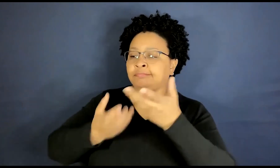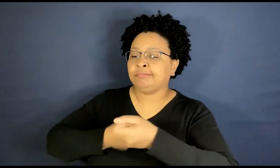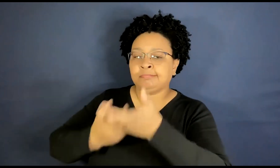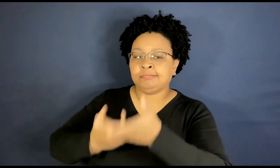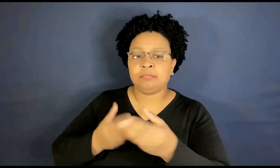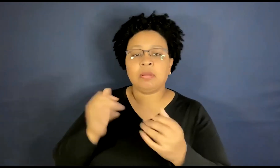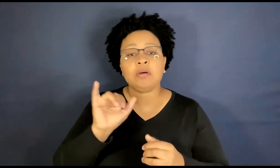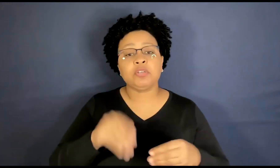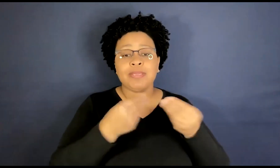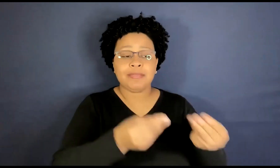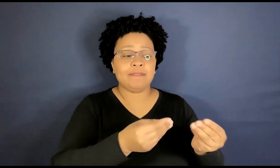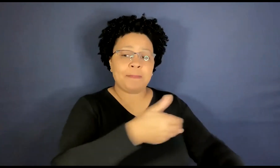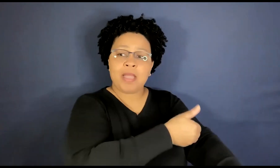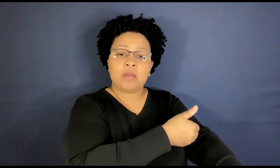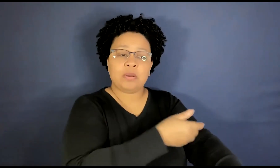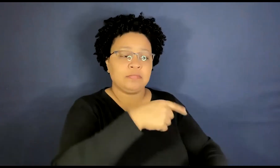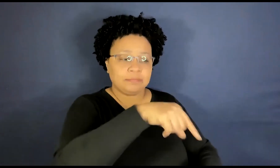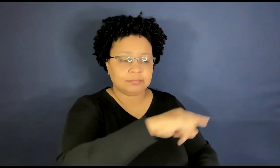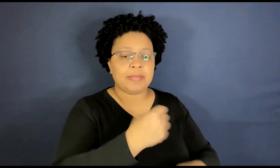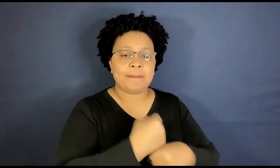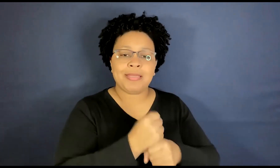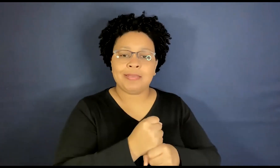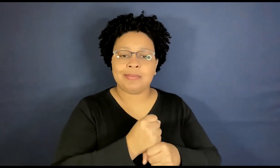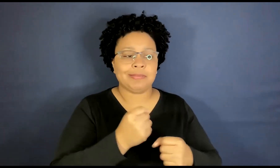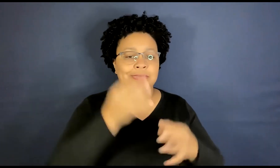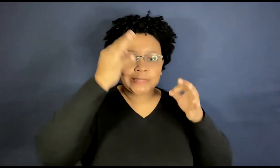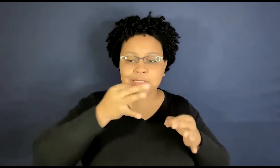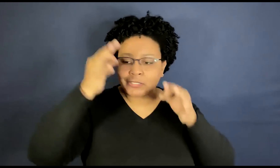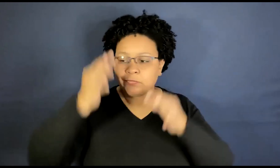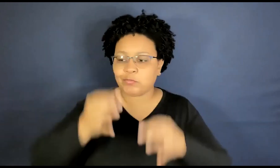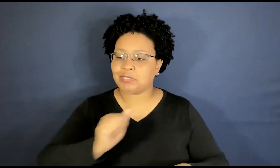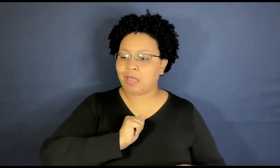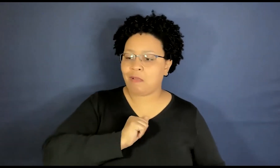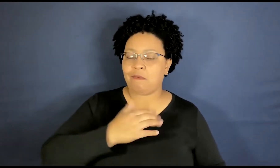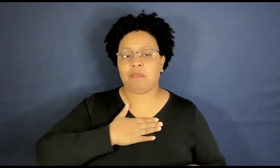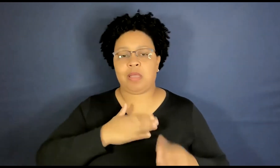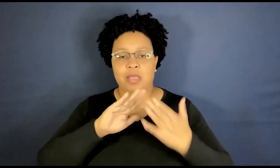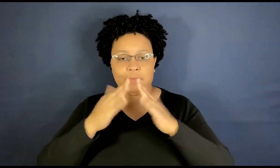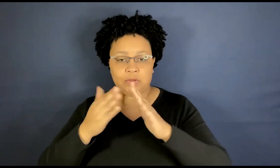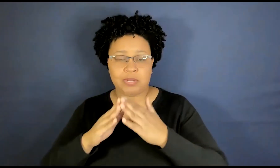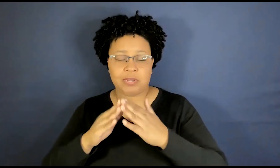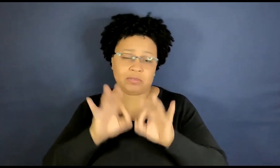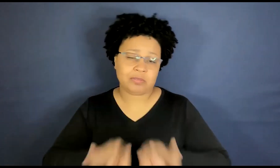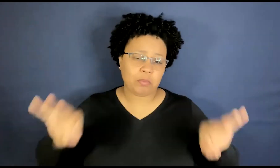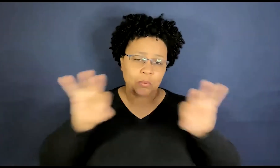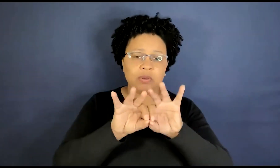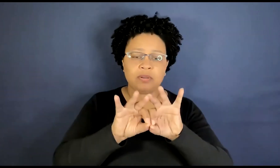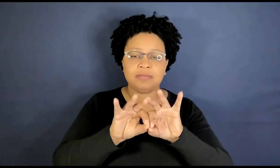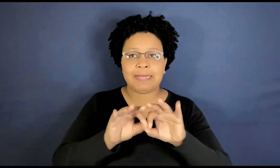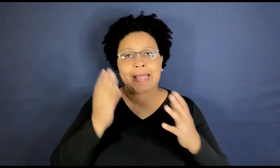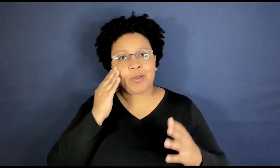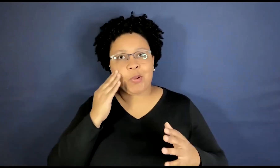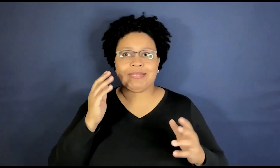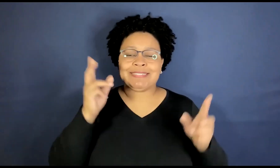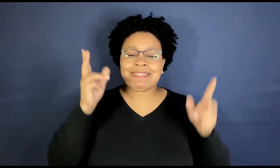power, right, to be able to make decisions for themselves, and for their community. So that's a big part of that. And so that's, easier said than